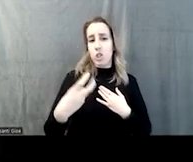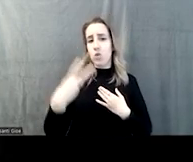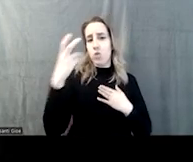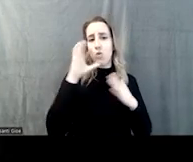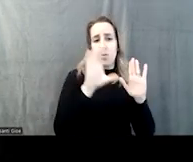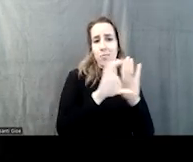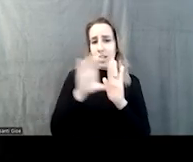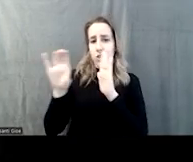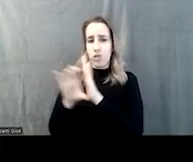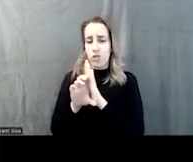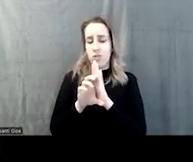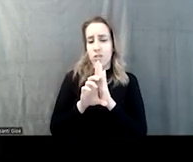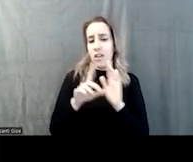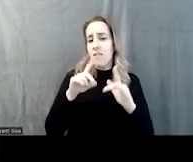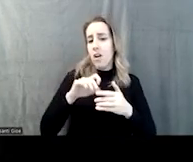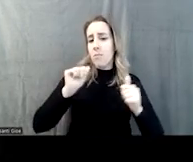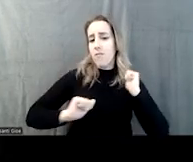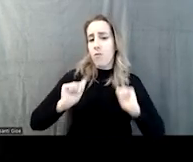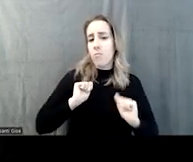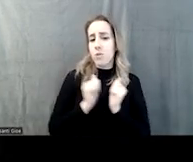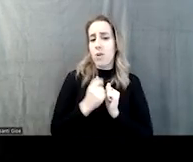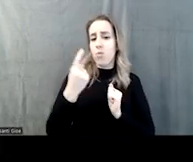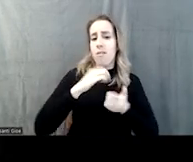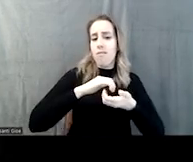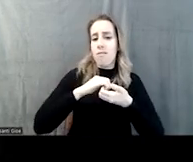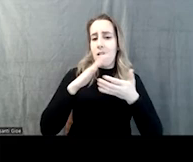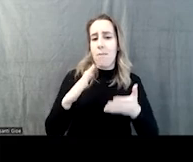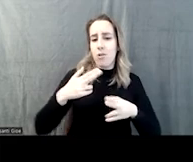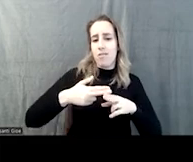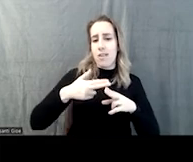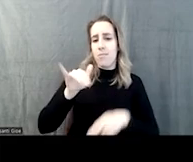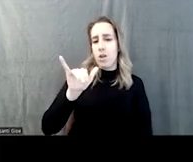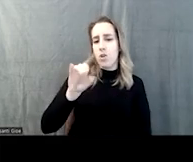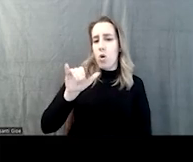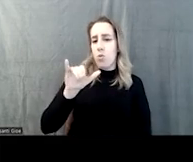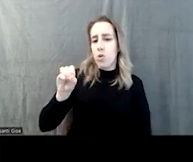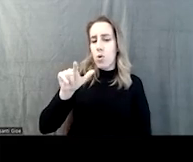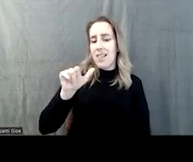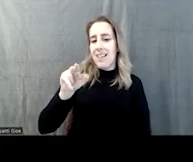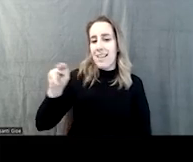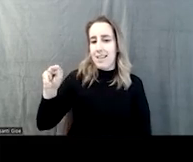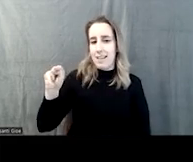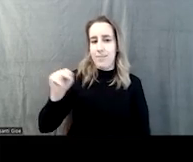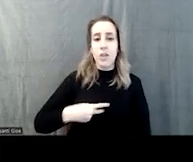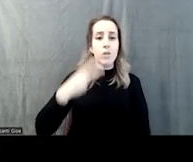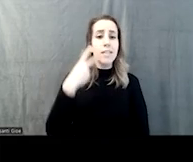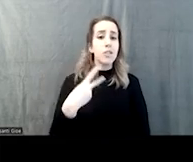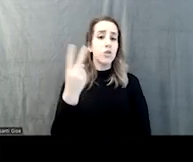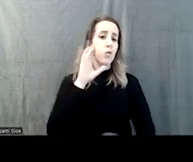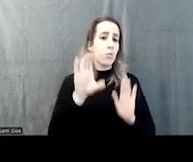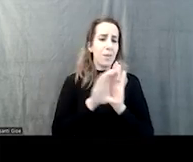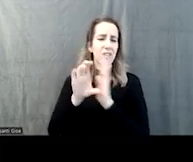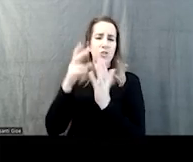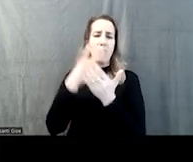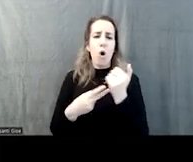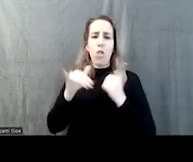from a performance with a collaborator that I work with often, Yo-Yo Lin. And so in the two images, Yo-Yo's in a white